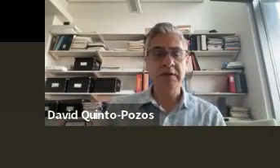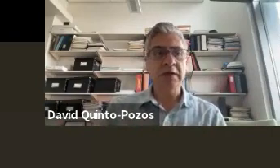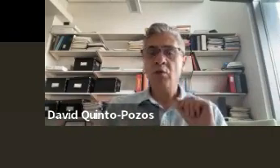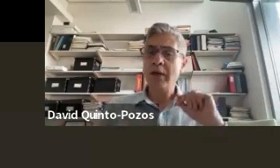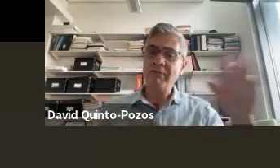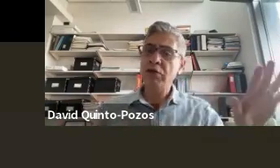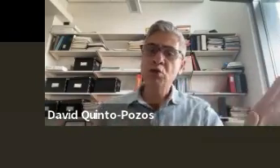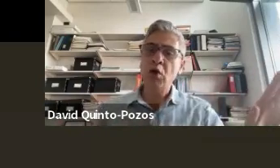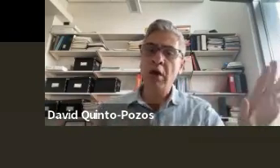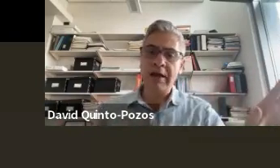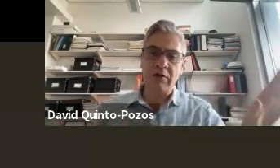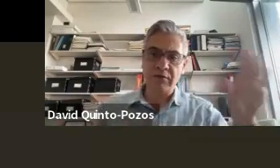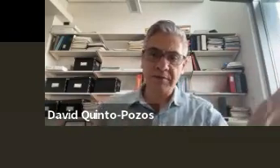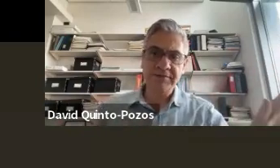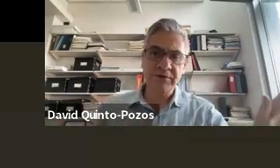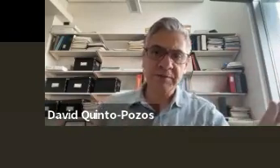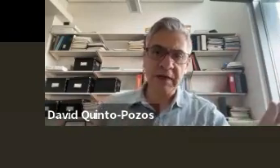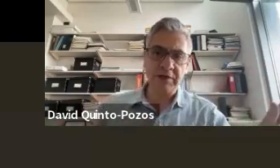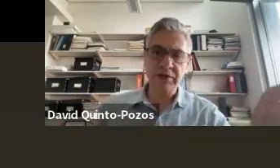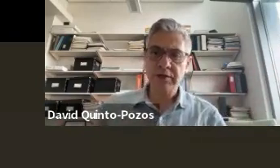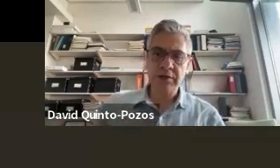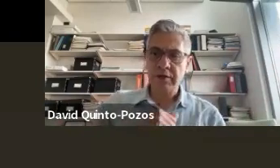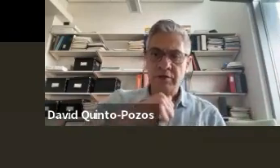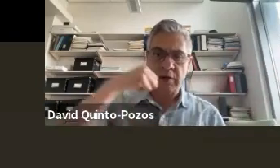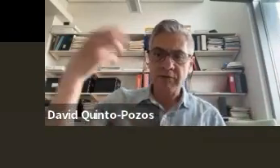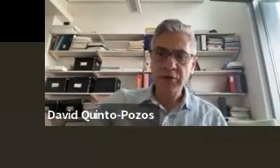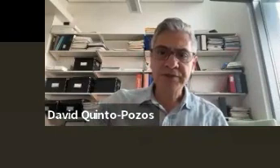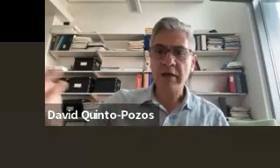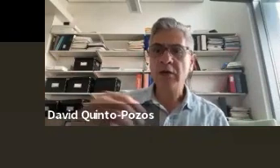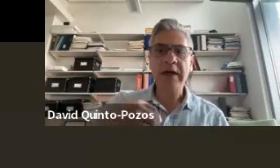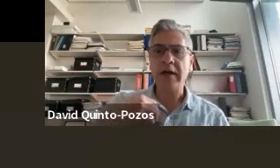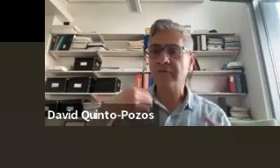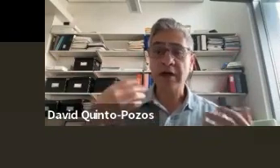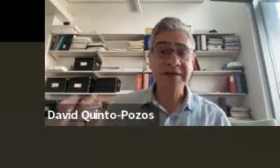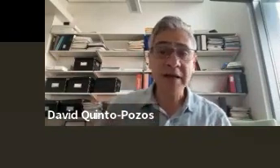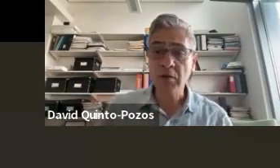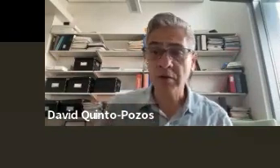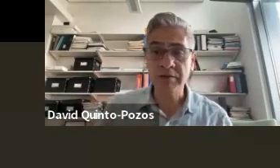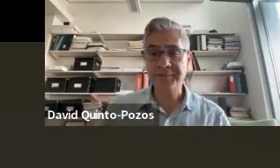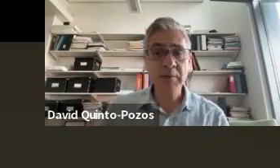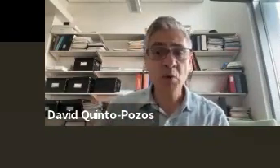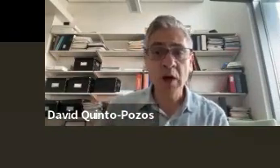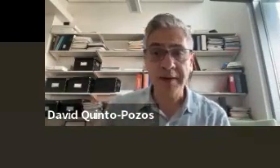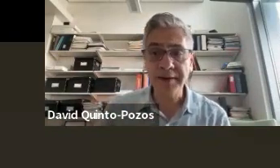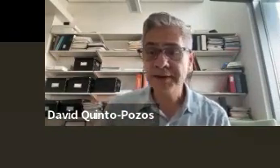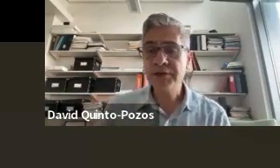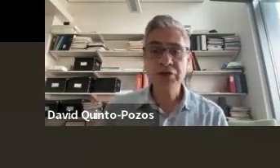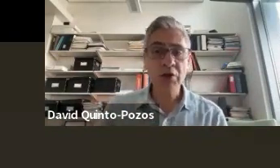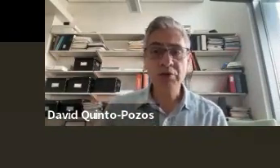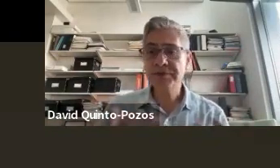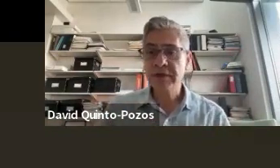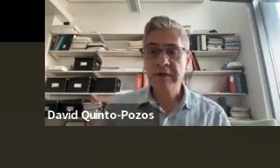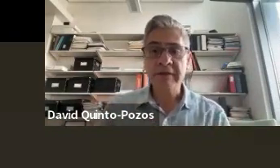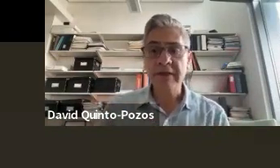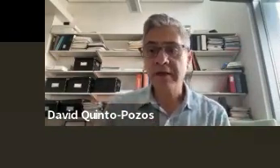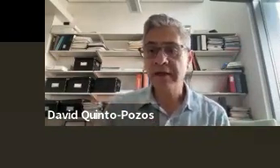abstract. Whatever you call out from this first page, whatever you say, okay, I've got a table one